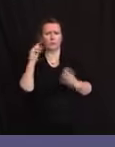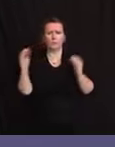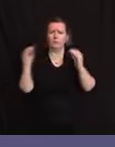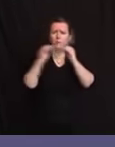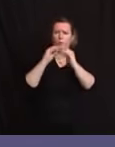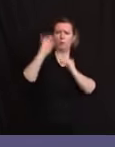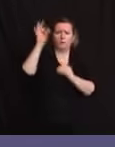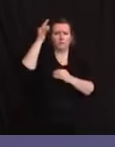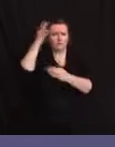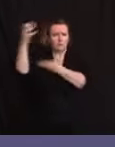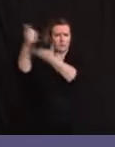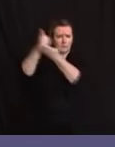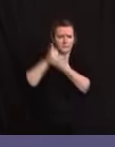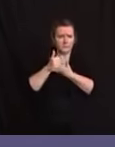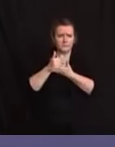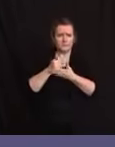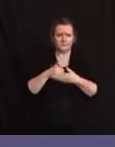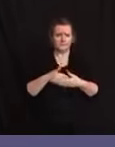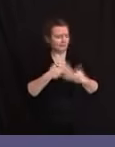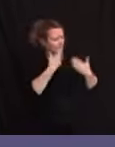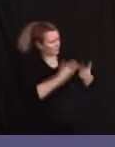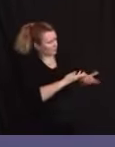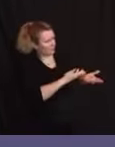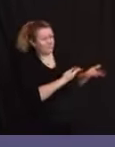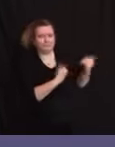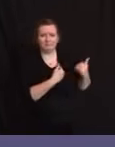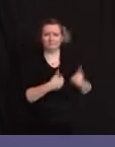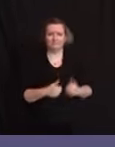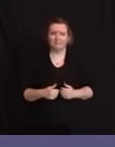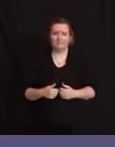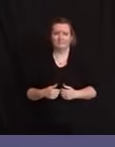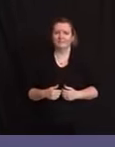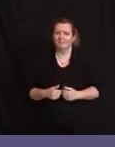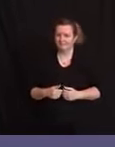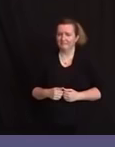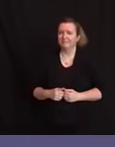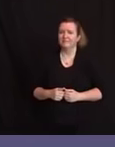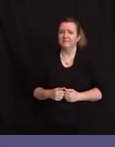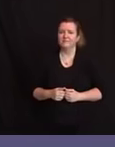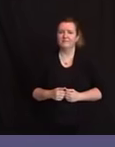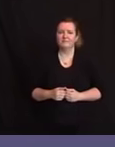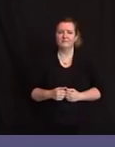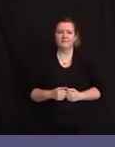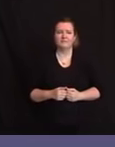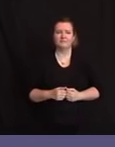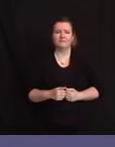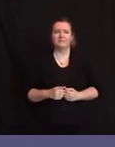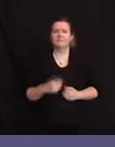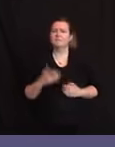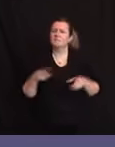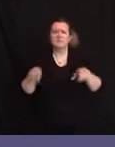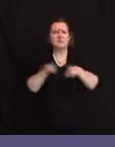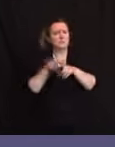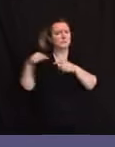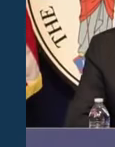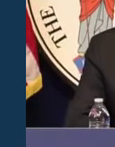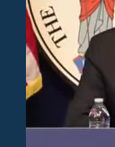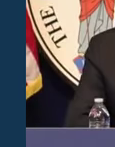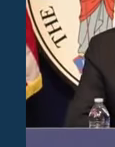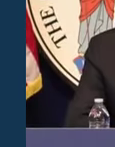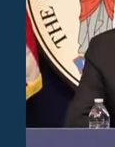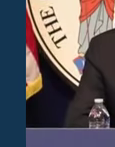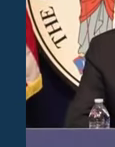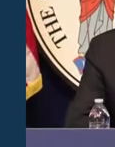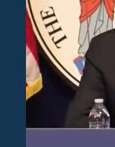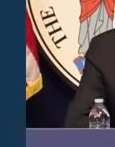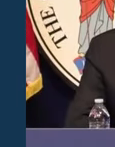Andy, great to have you with us, and looking well, by the way. Let's start, as we have done of late, with the numbers. Since